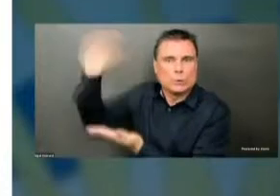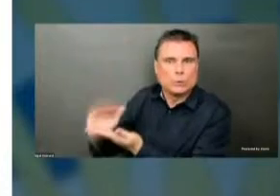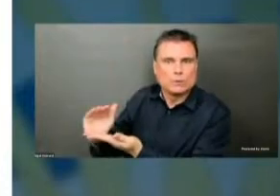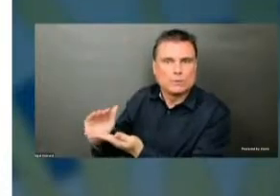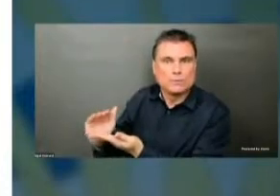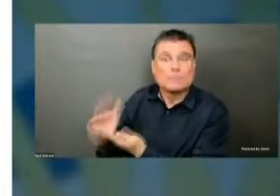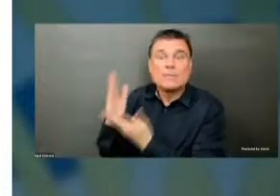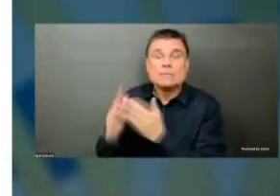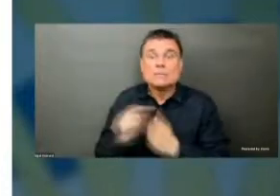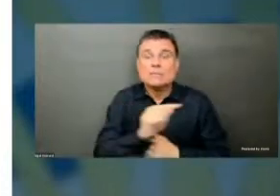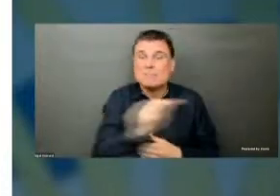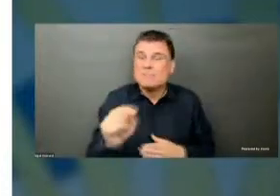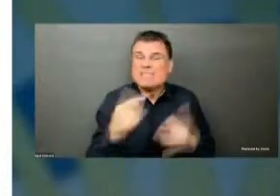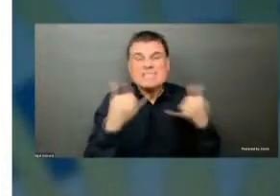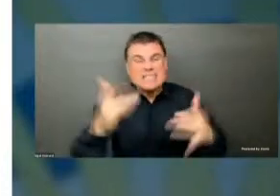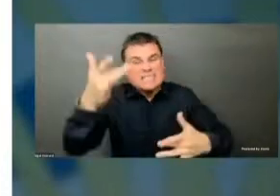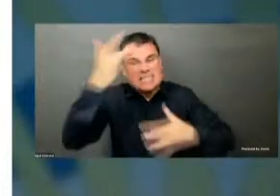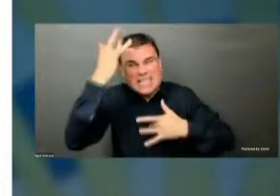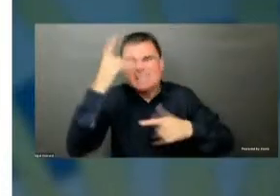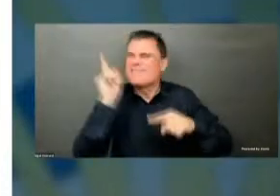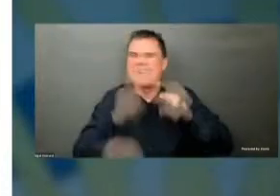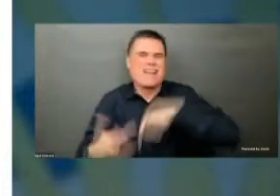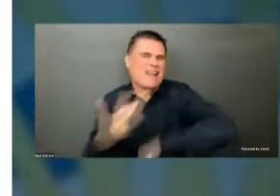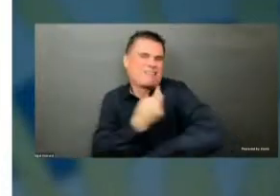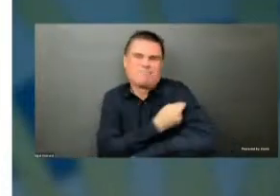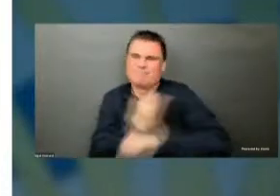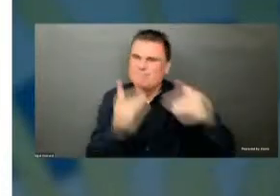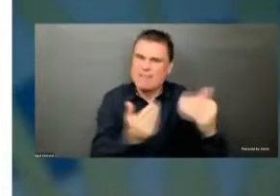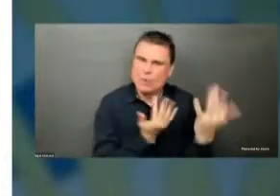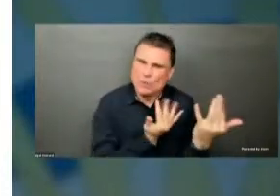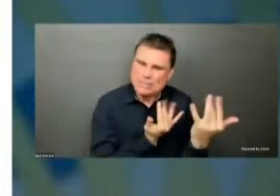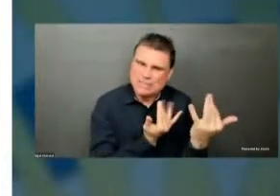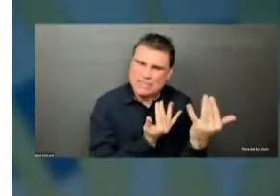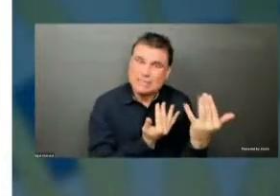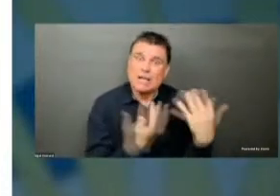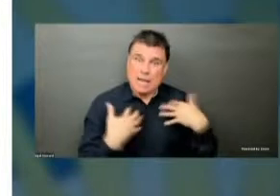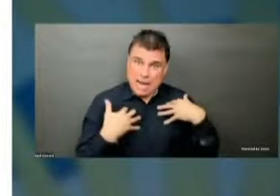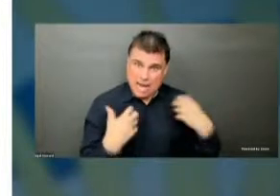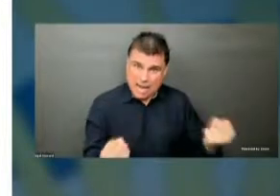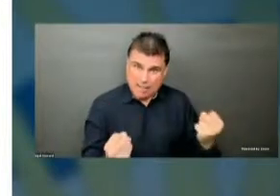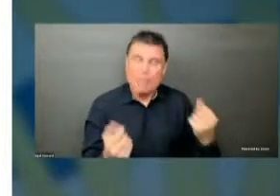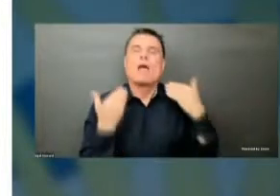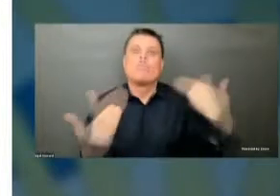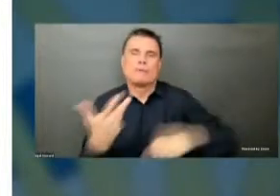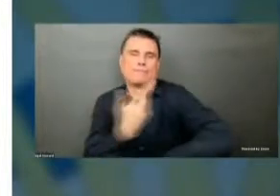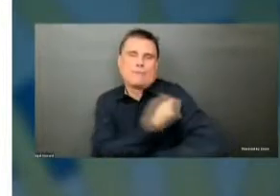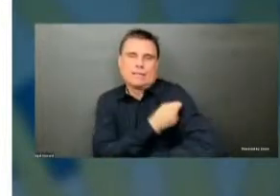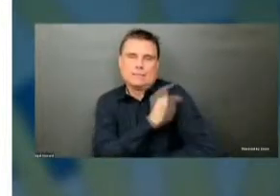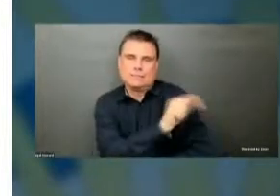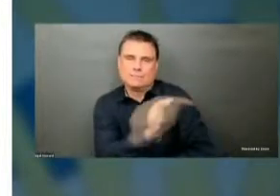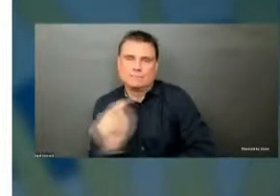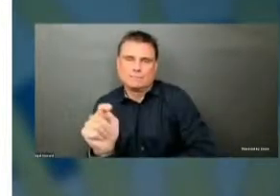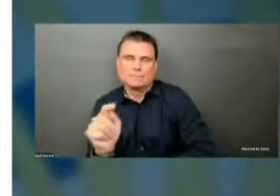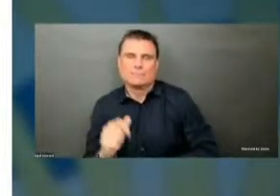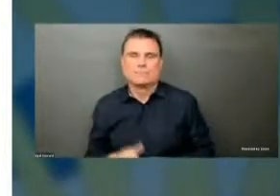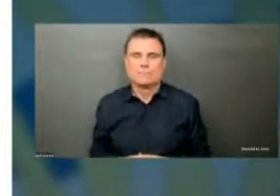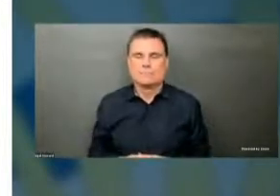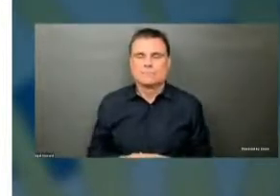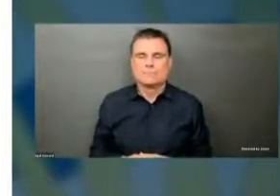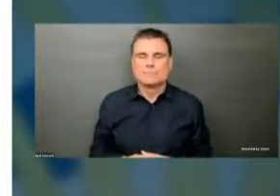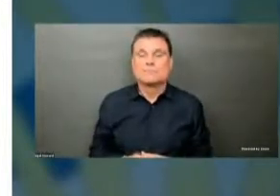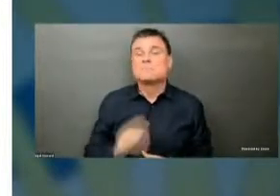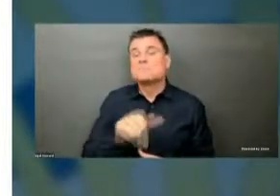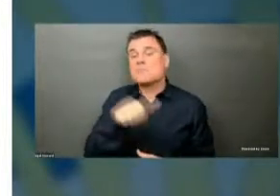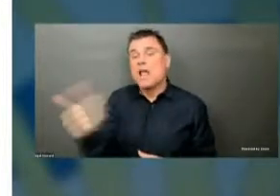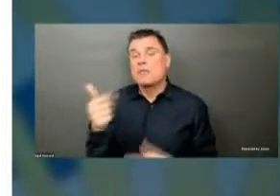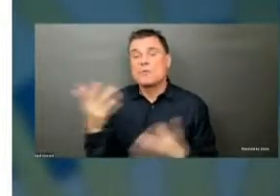will catch them up in a few weeks. As well, some people have not had consent, but that's a